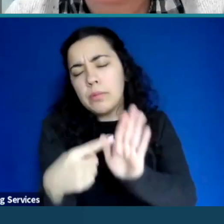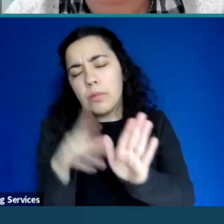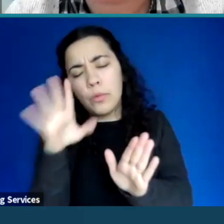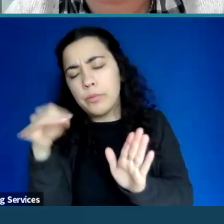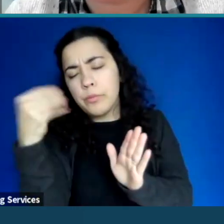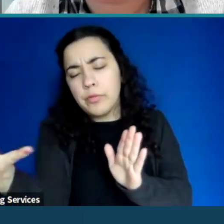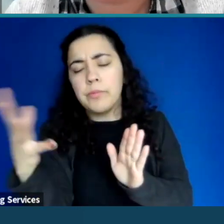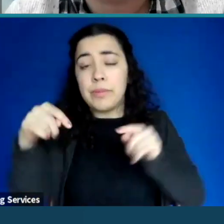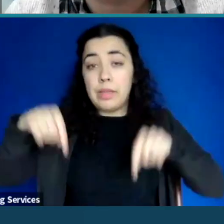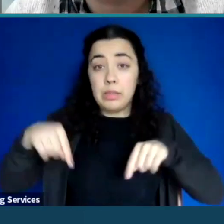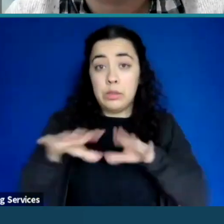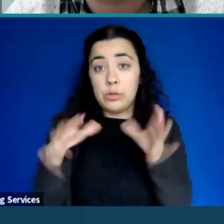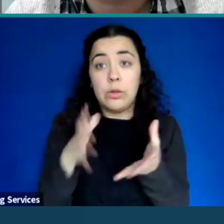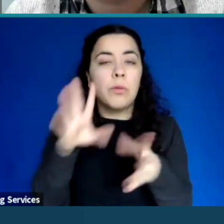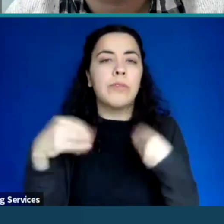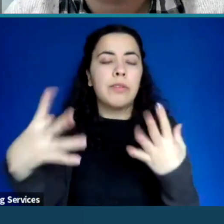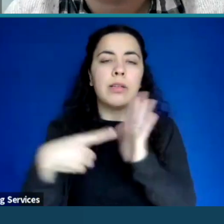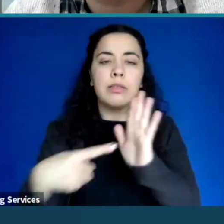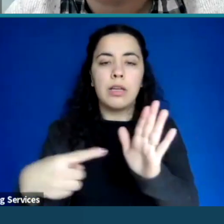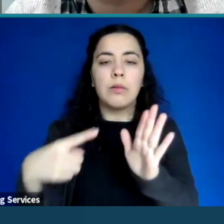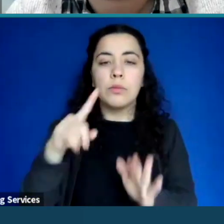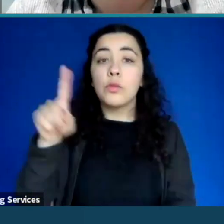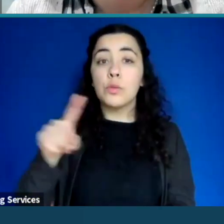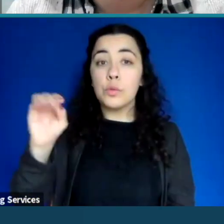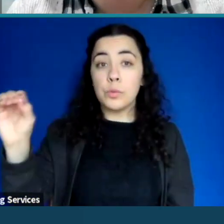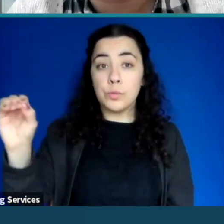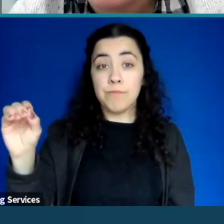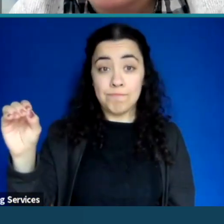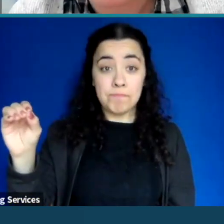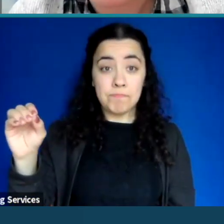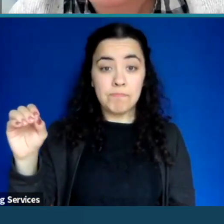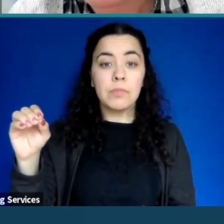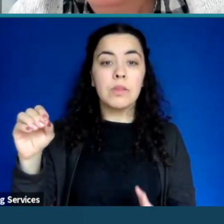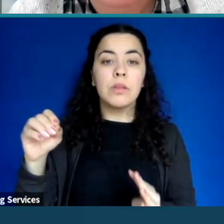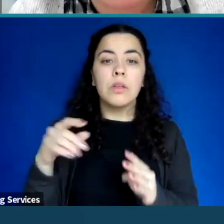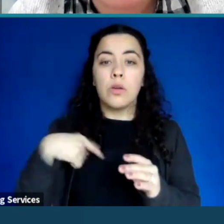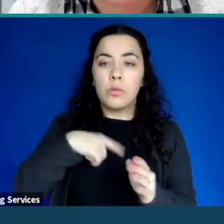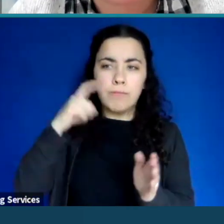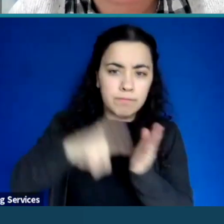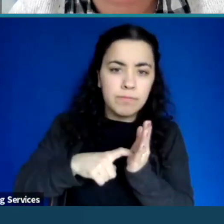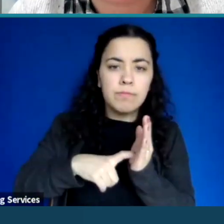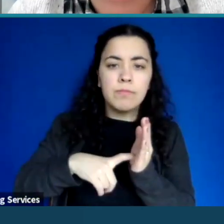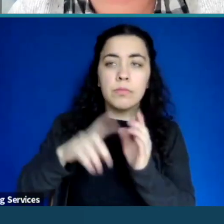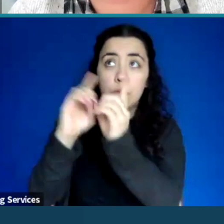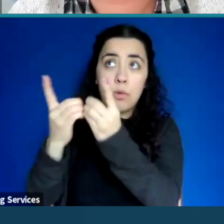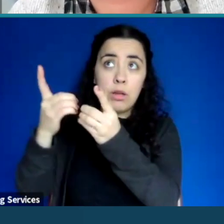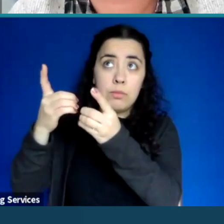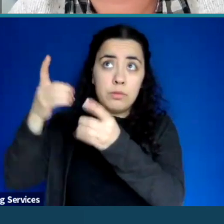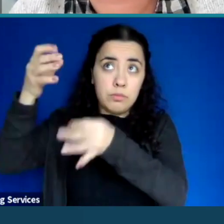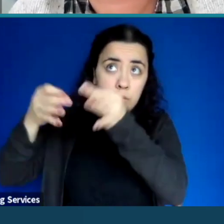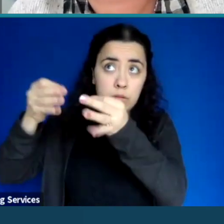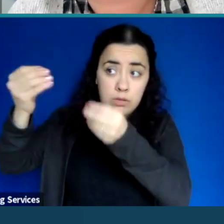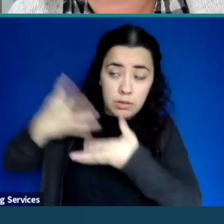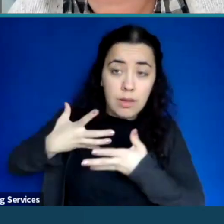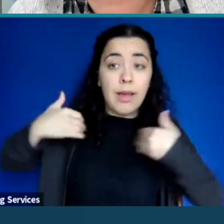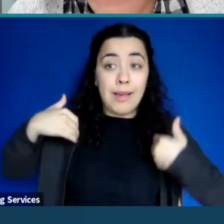group, I'm going to give the example of zoos. So what we found and what Department of Justice has said is that where the